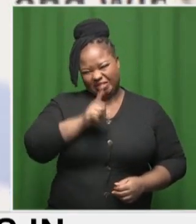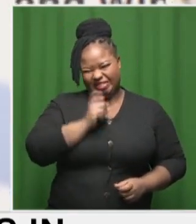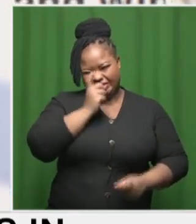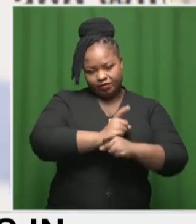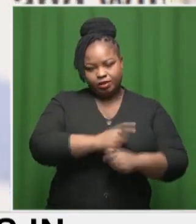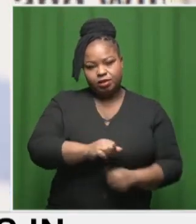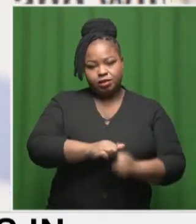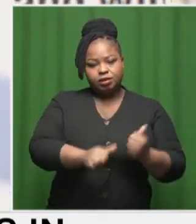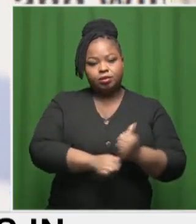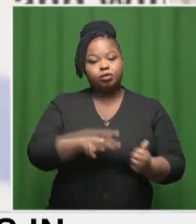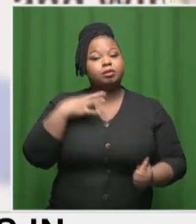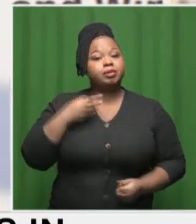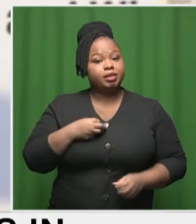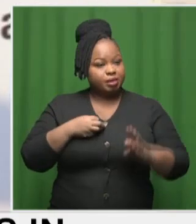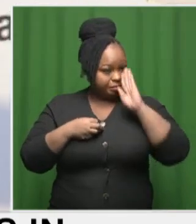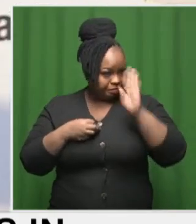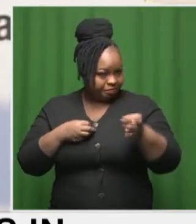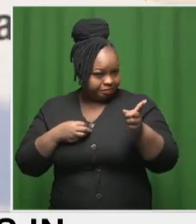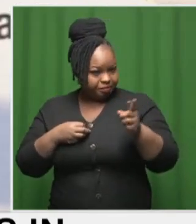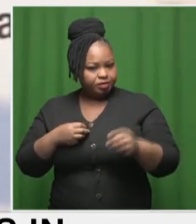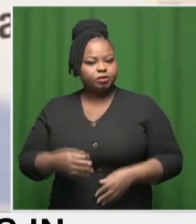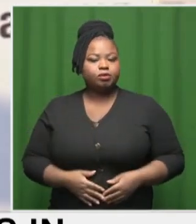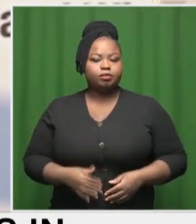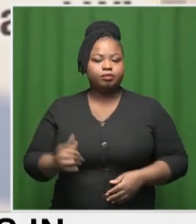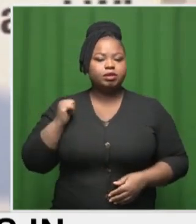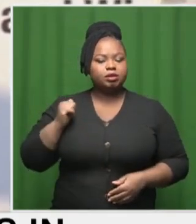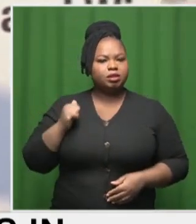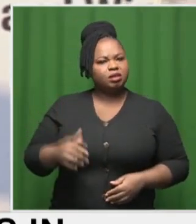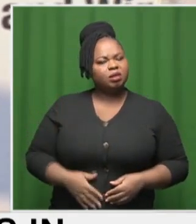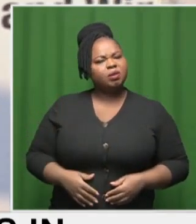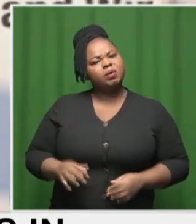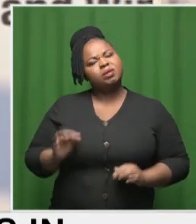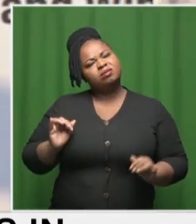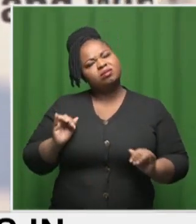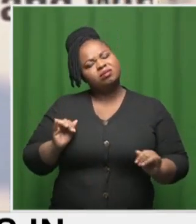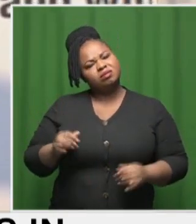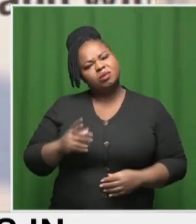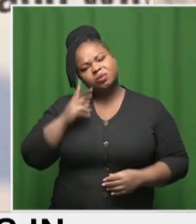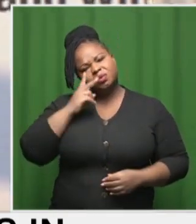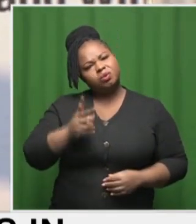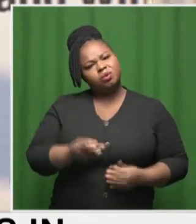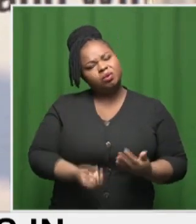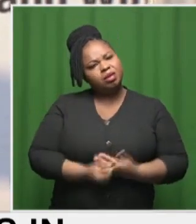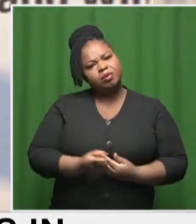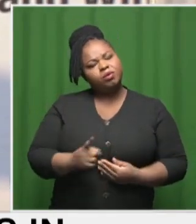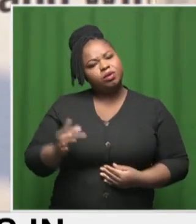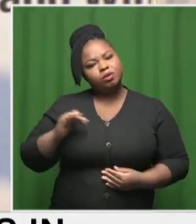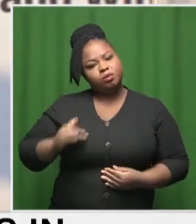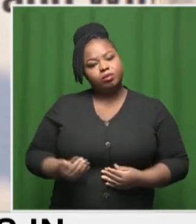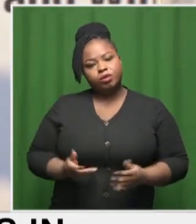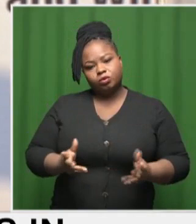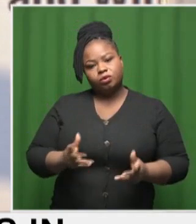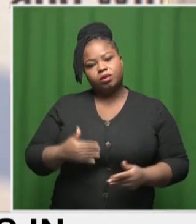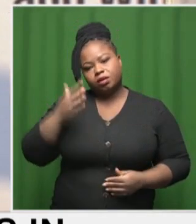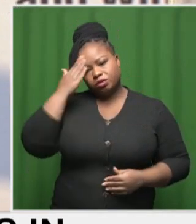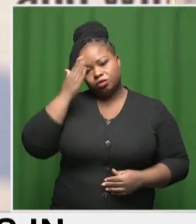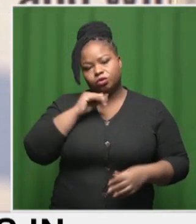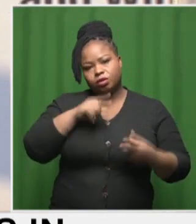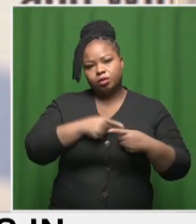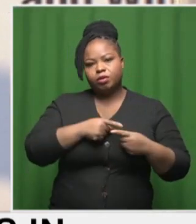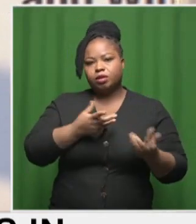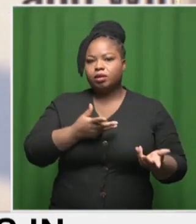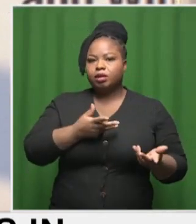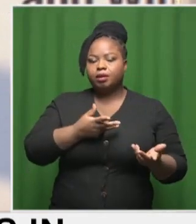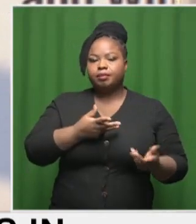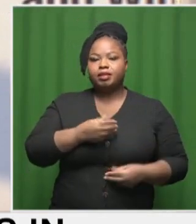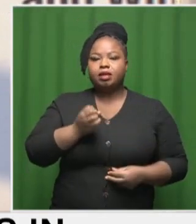Deputy Minister, this has got to come to you. Yesterday was quite disturbing to see what we saw happening with Banyana. I know we're talking of the Proteas, but